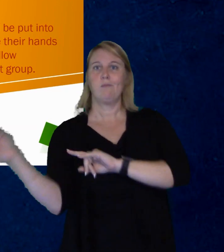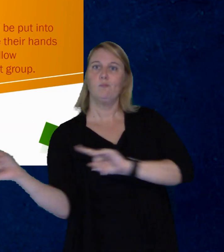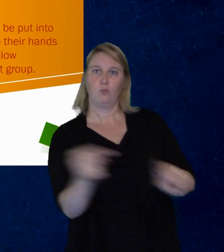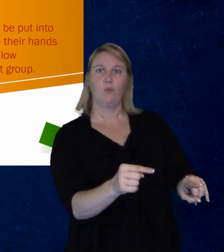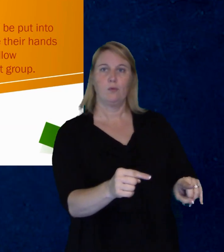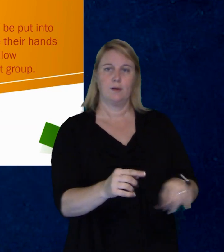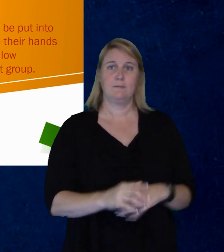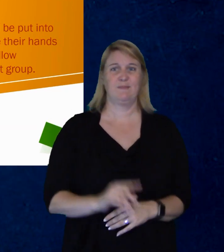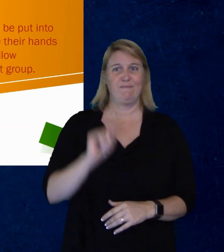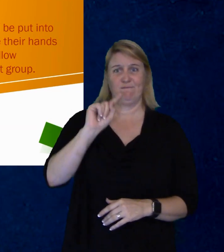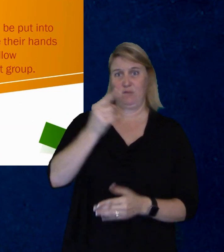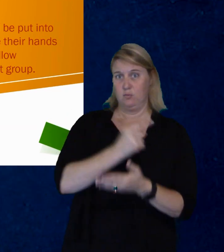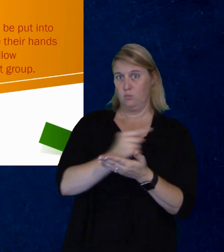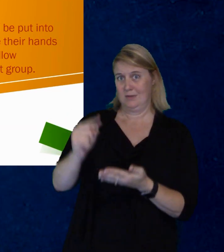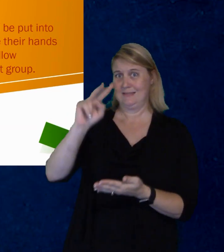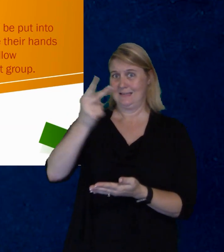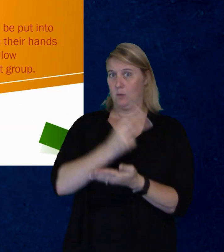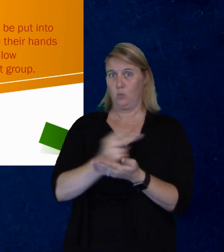first 2 weeks.